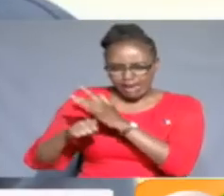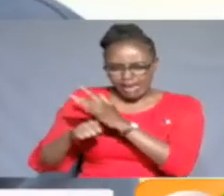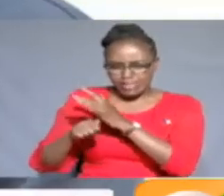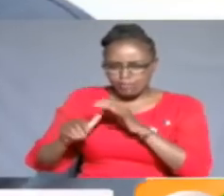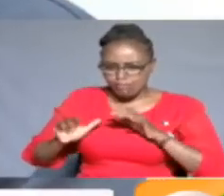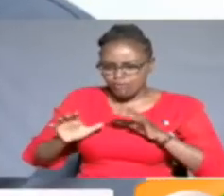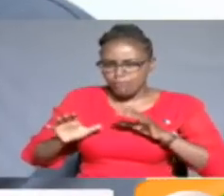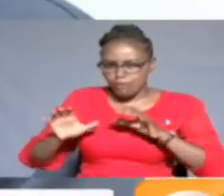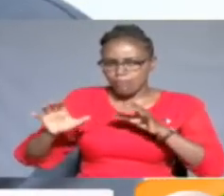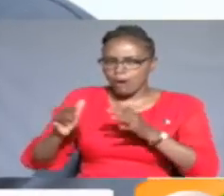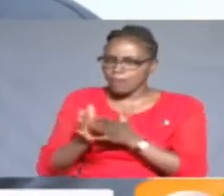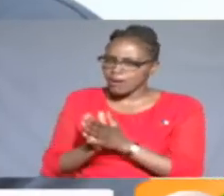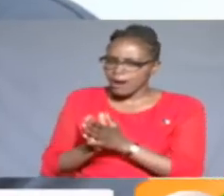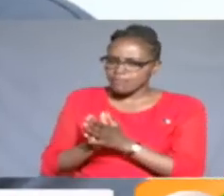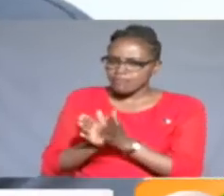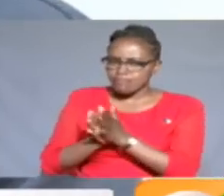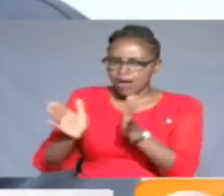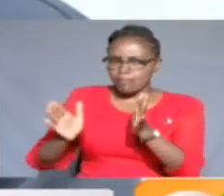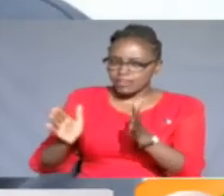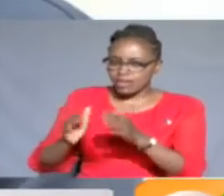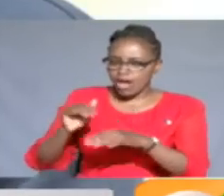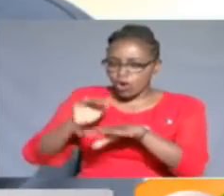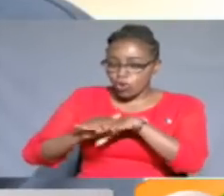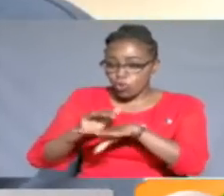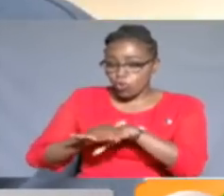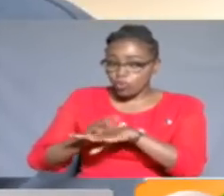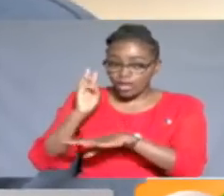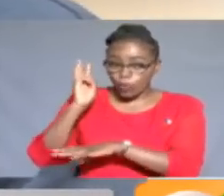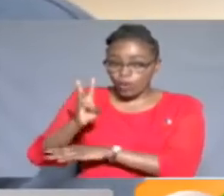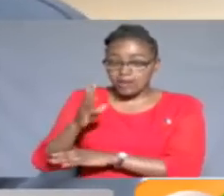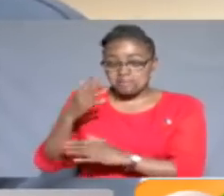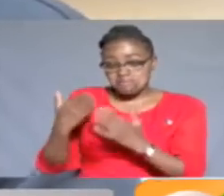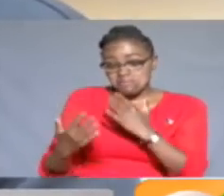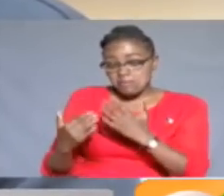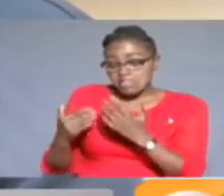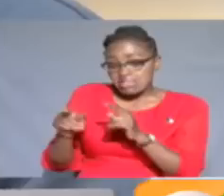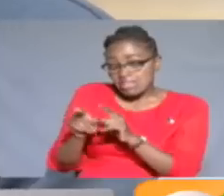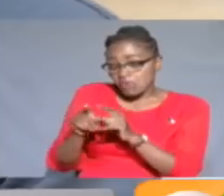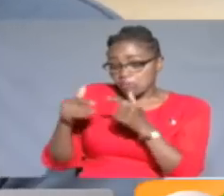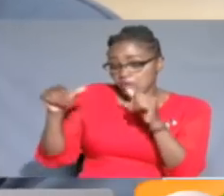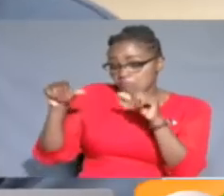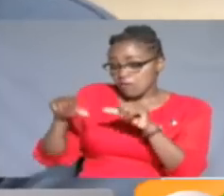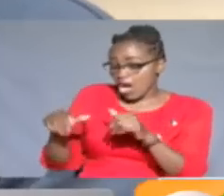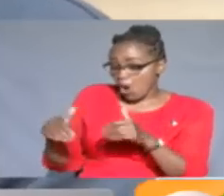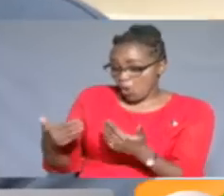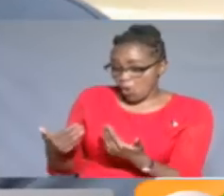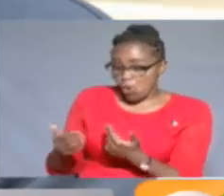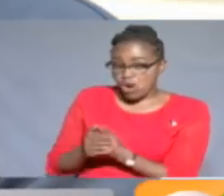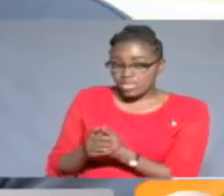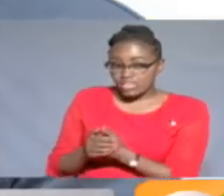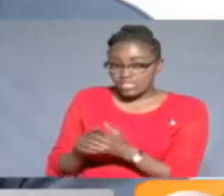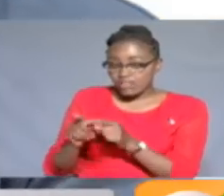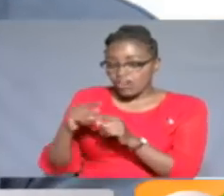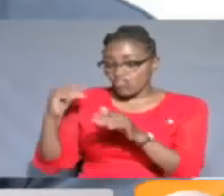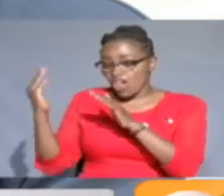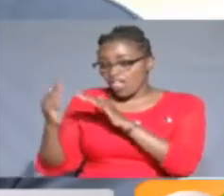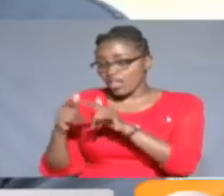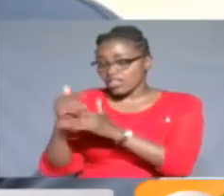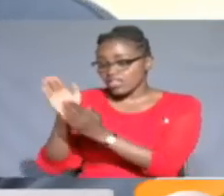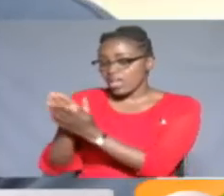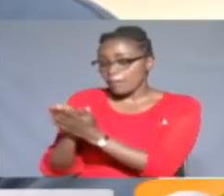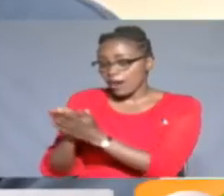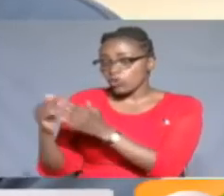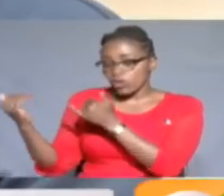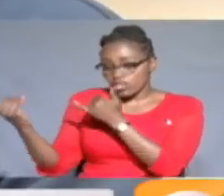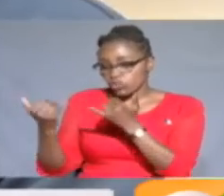push a public good legislation through parliament, it is either going to be shelved or it's going to be reintroduced and